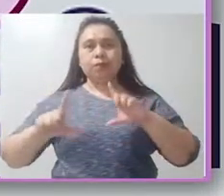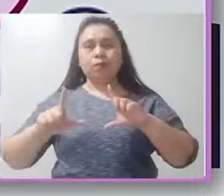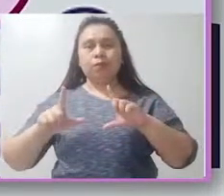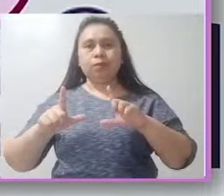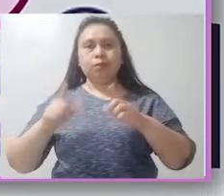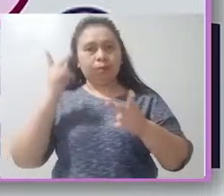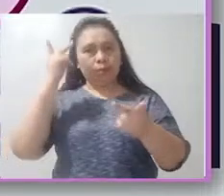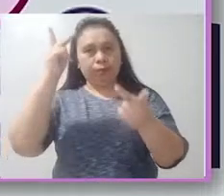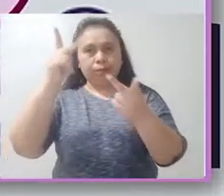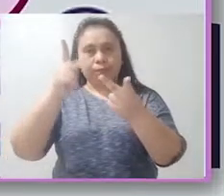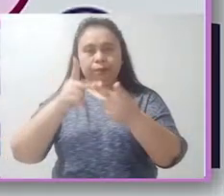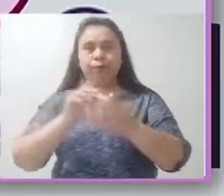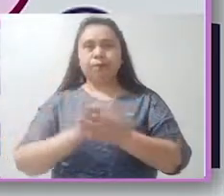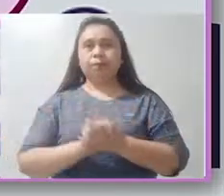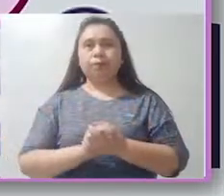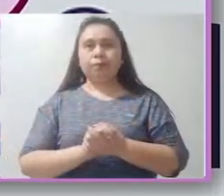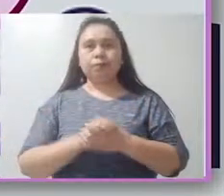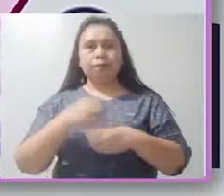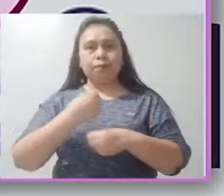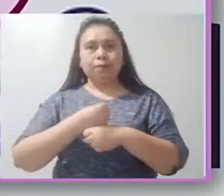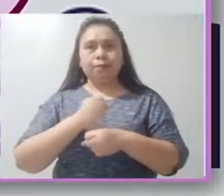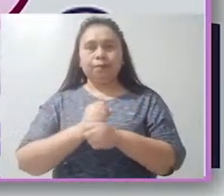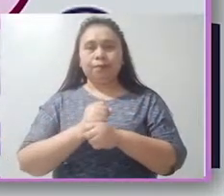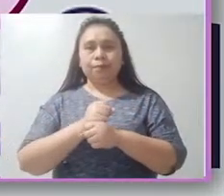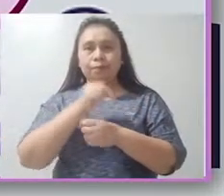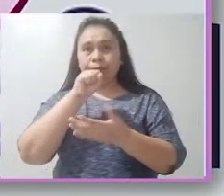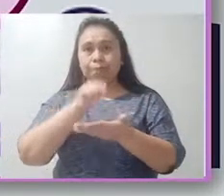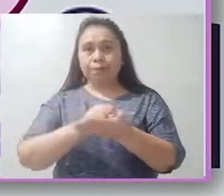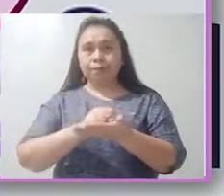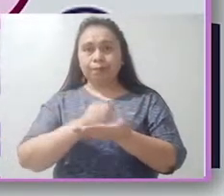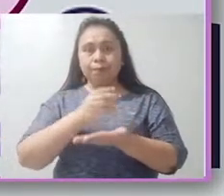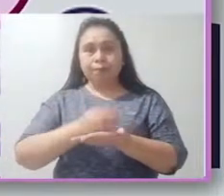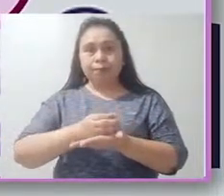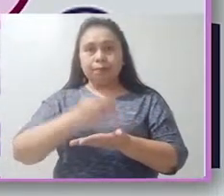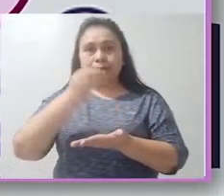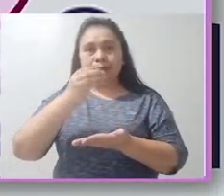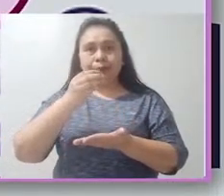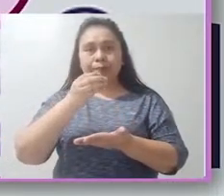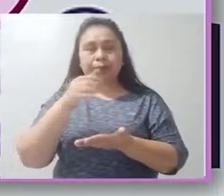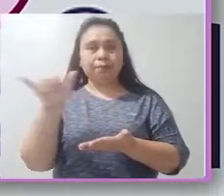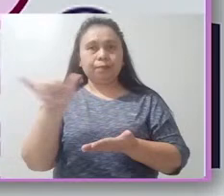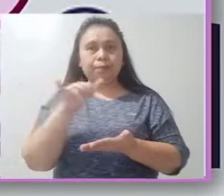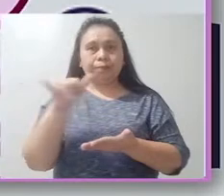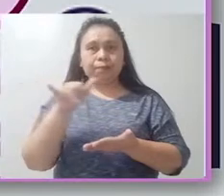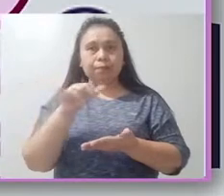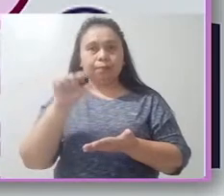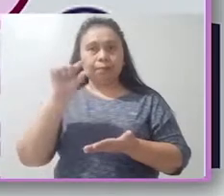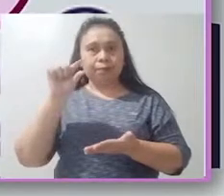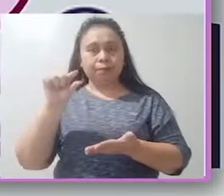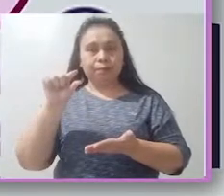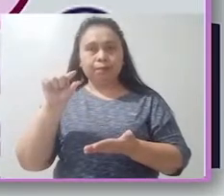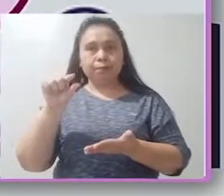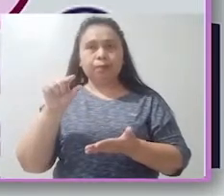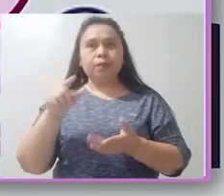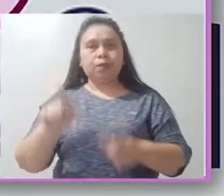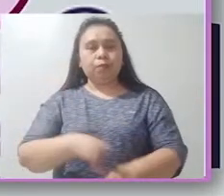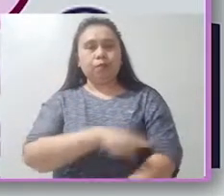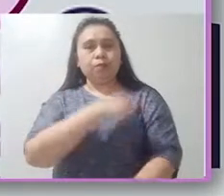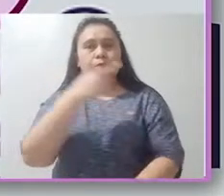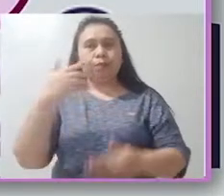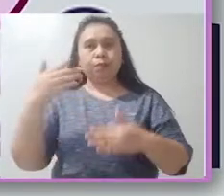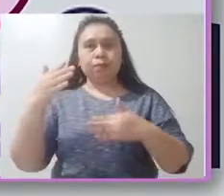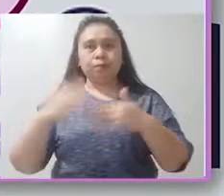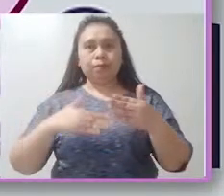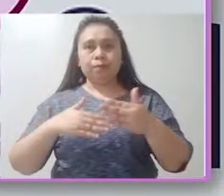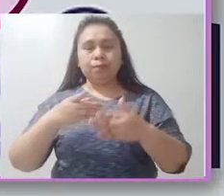purposes. This is usually made of solid glass about the thickness and slightly longer than